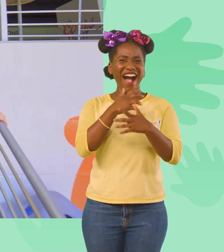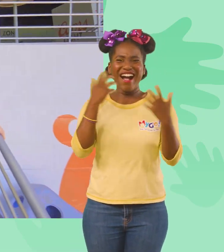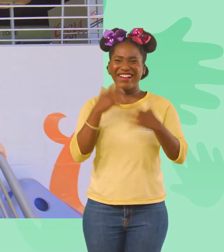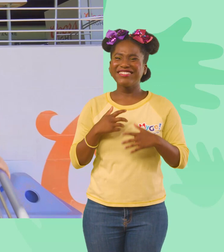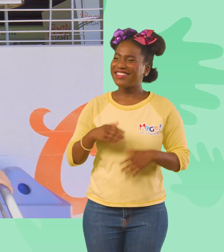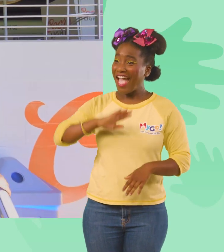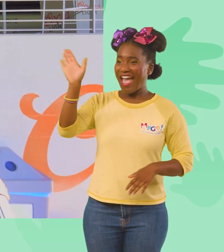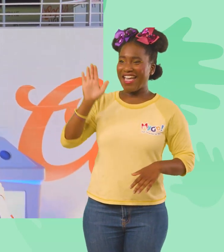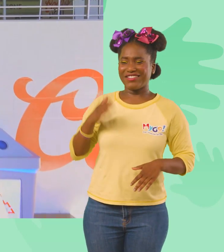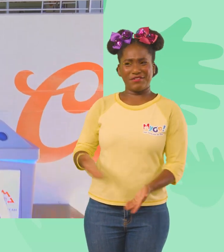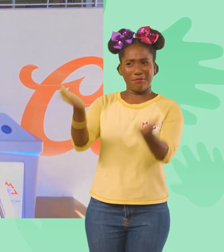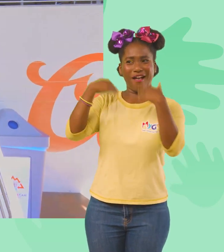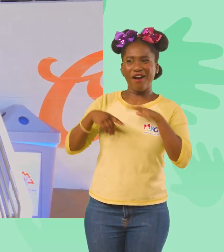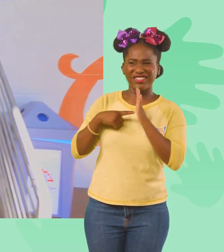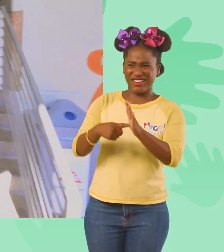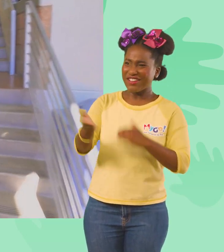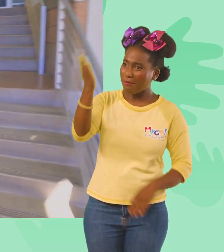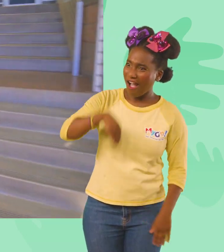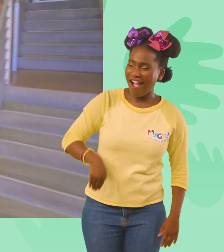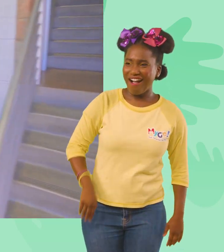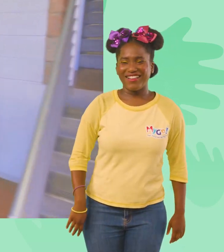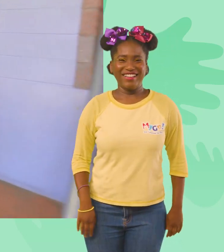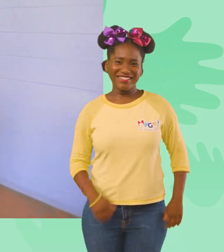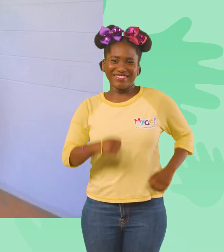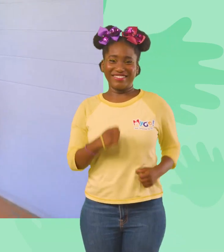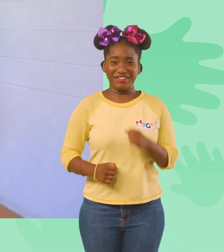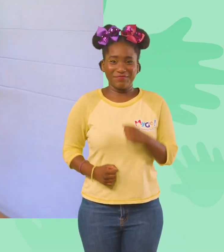Whoa, hey, I have another thing to show you. Come over here.